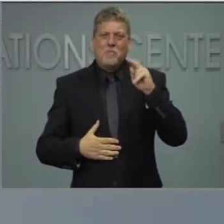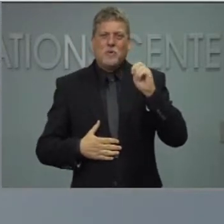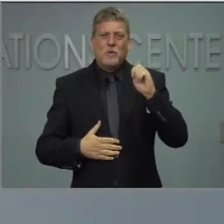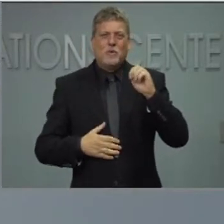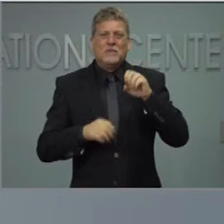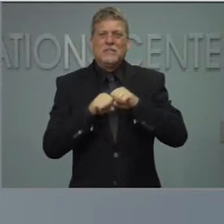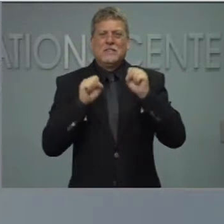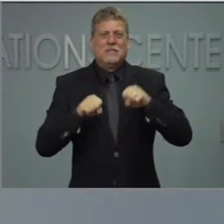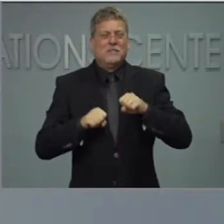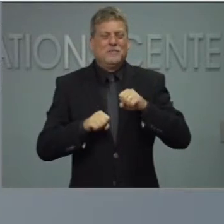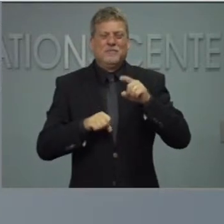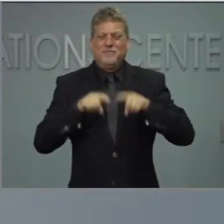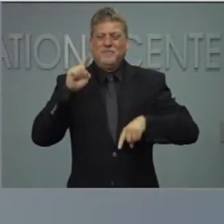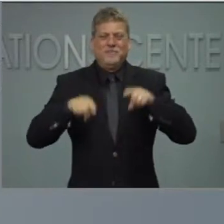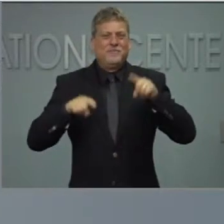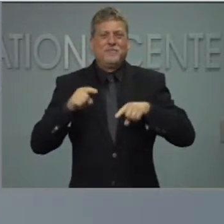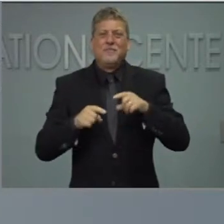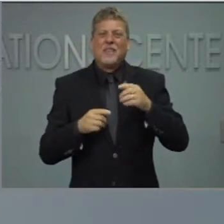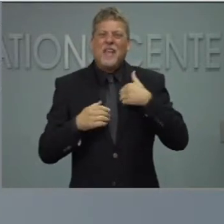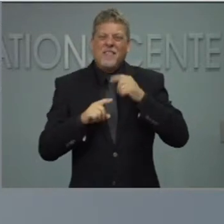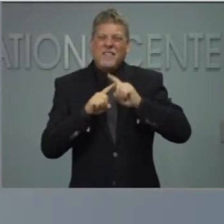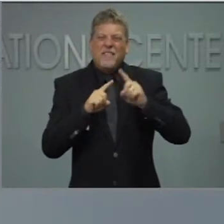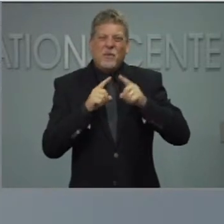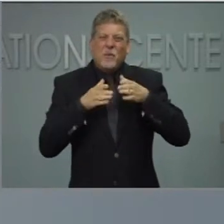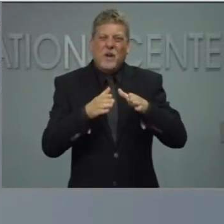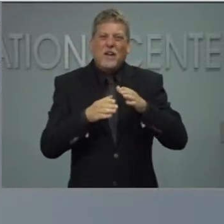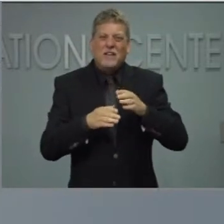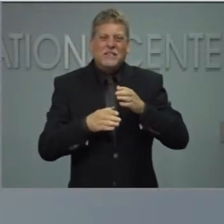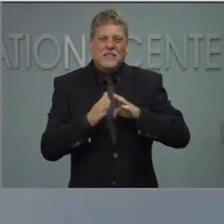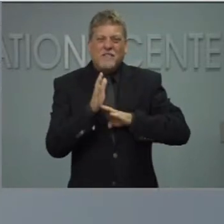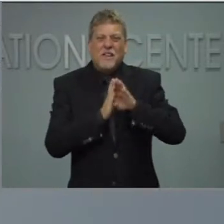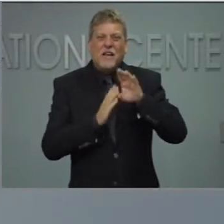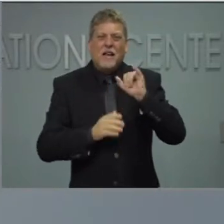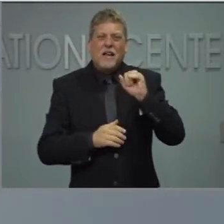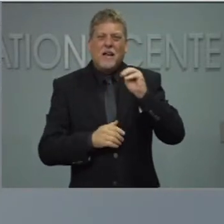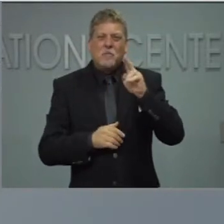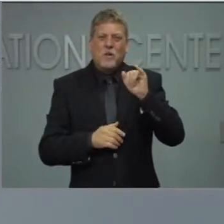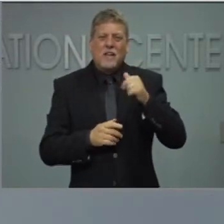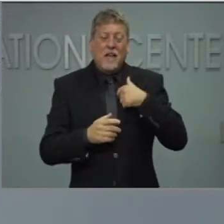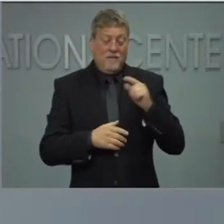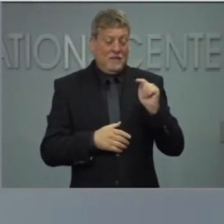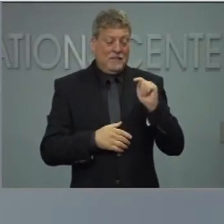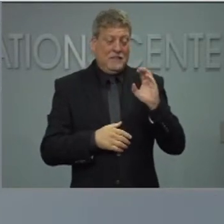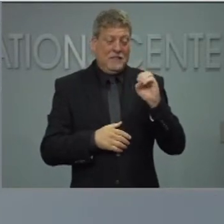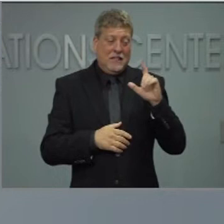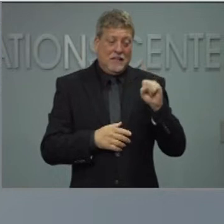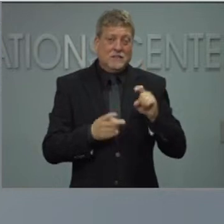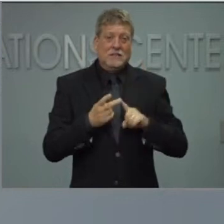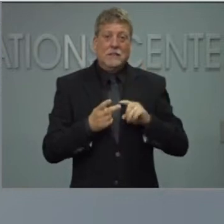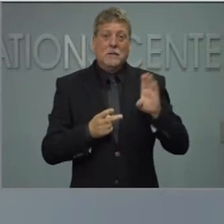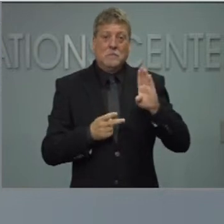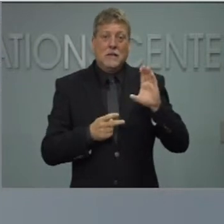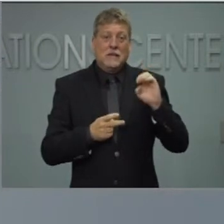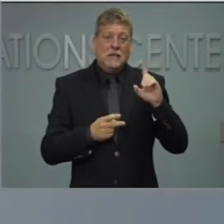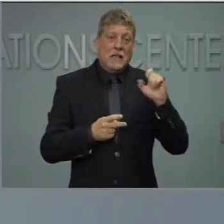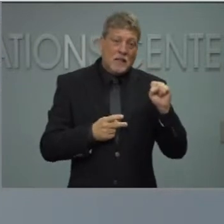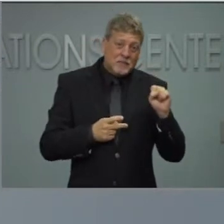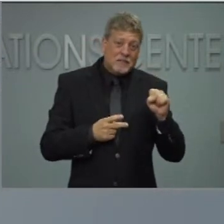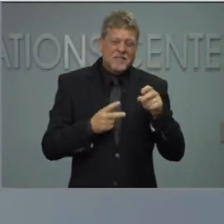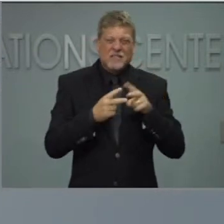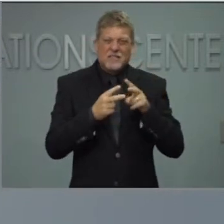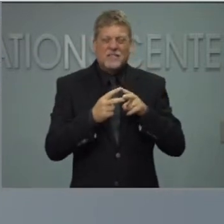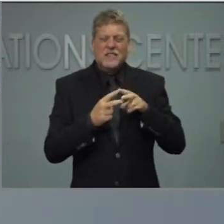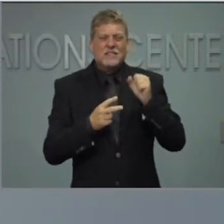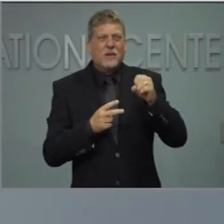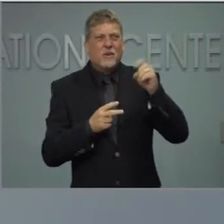with antibodies, others are T cells or B cells. And I think the scientific community is still trying to understand what is that marker that we